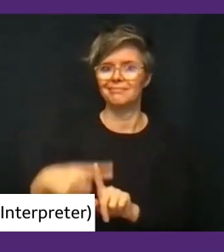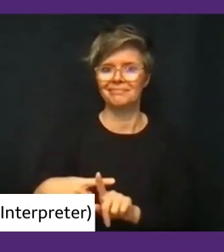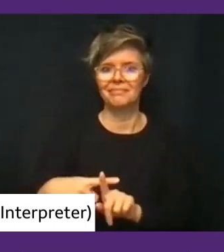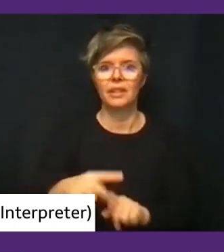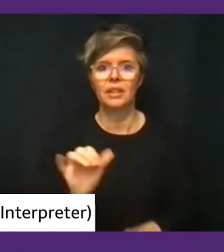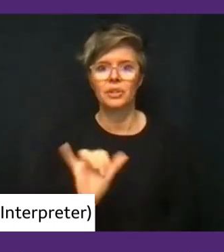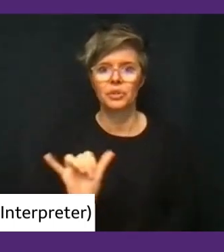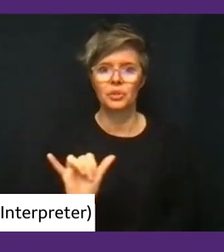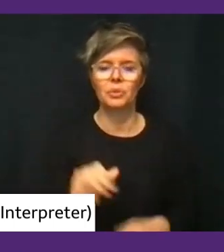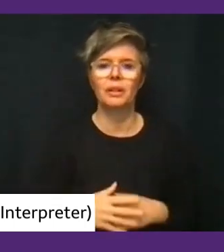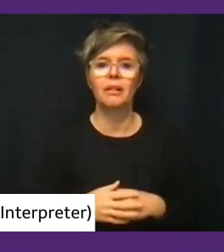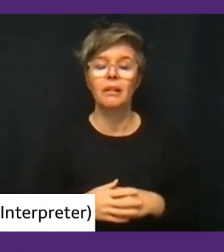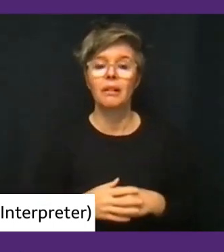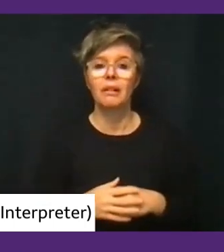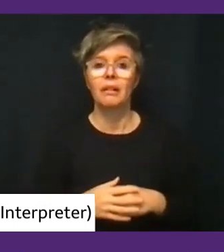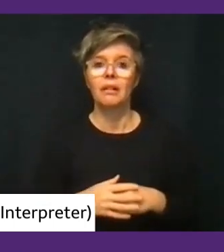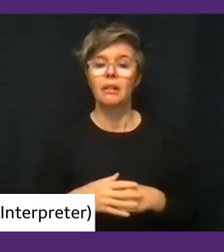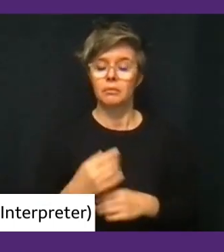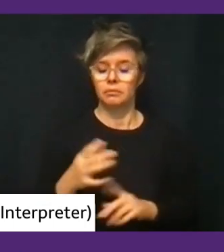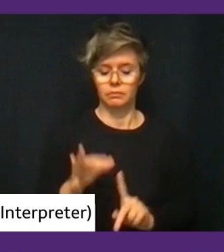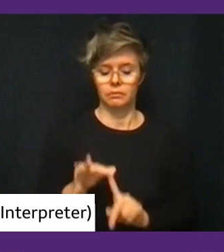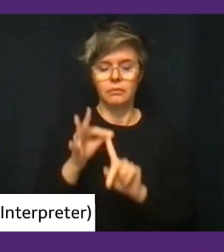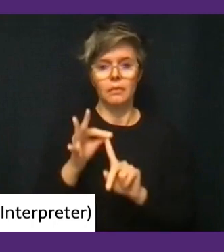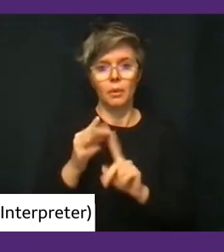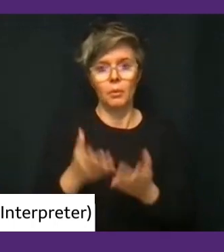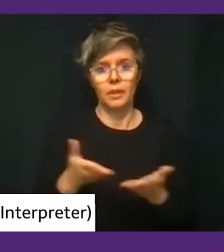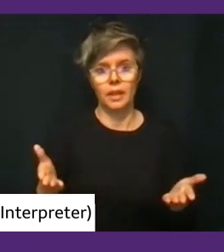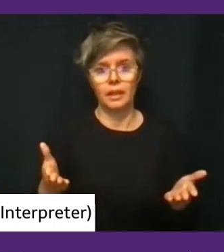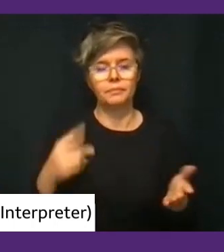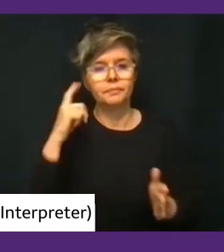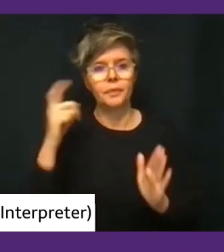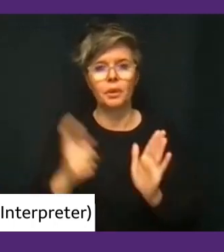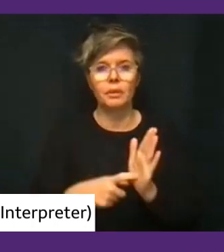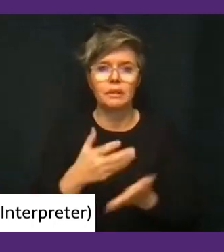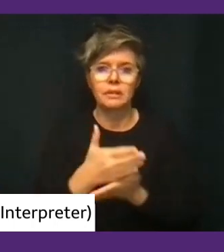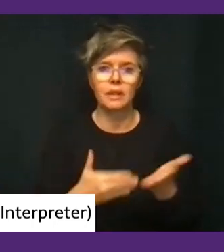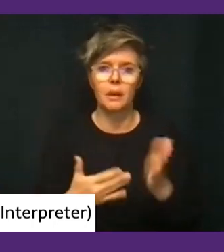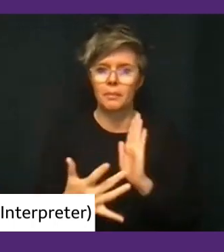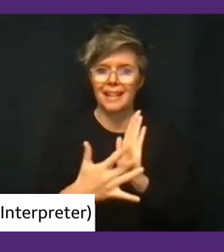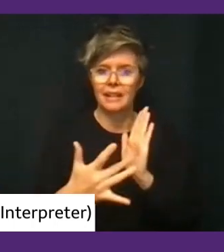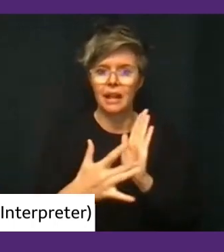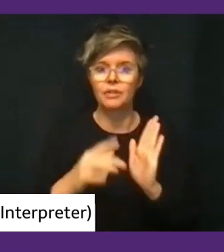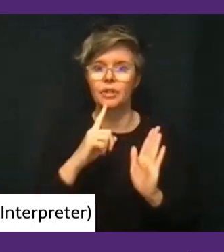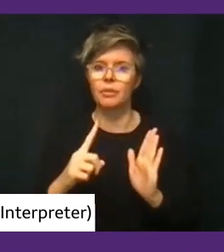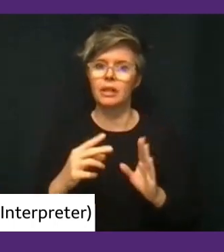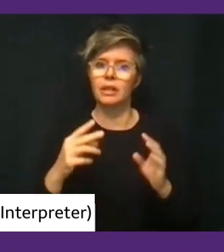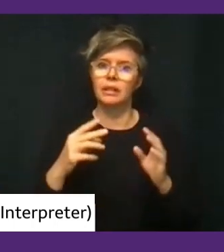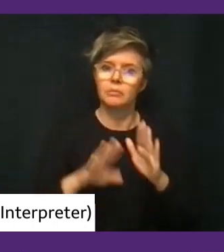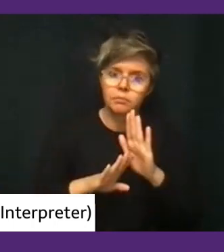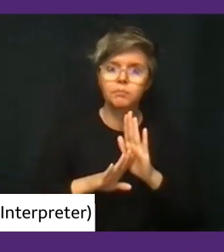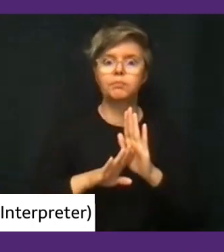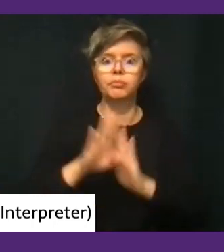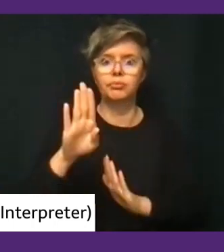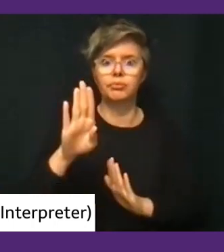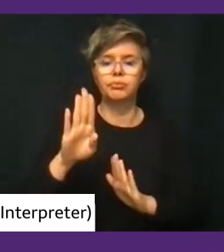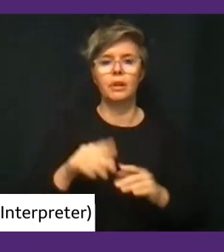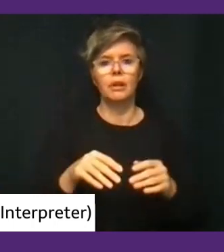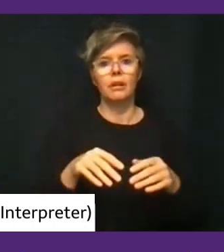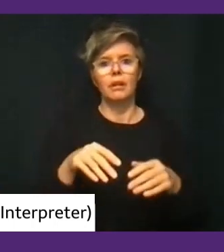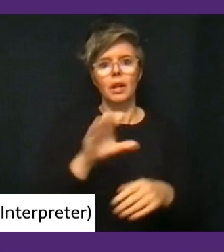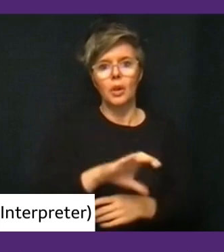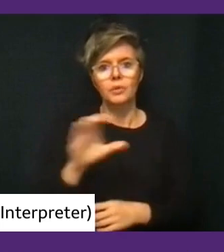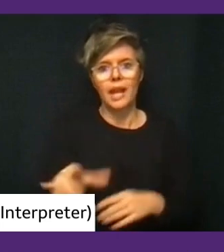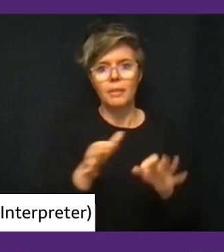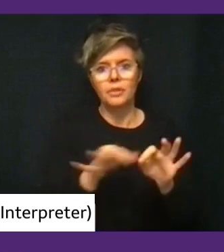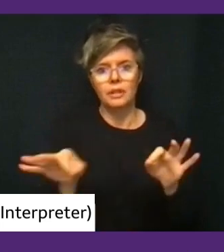like to call out, of course, there was acceleration of certain technologies around captions and video conferencing, et